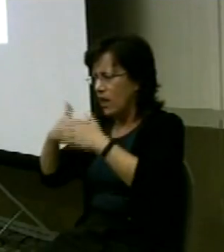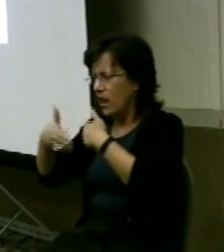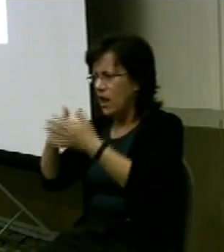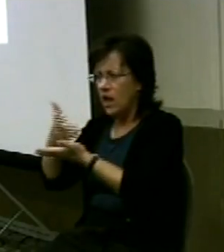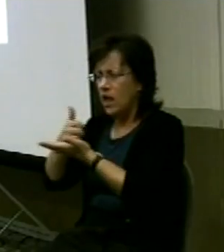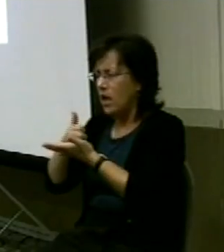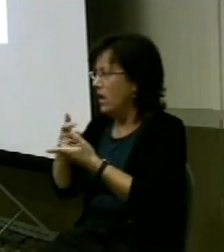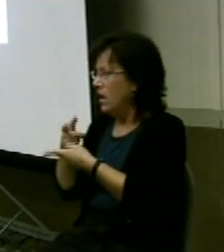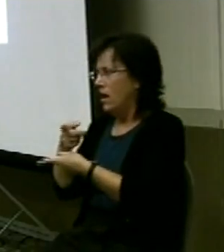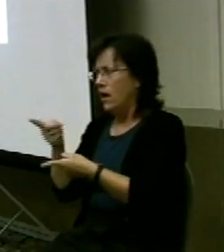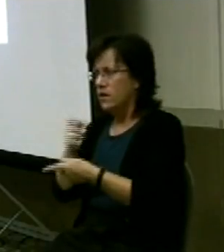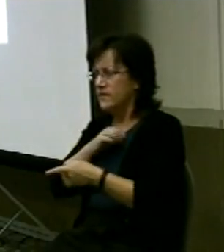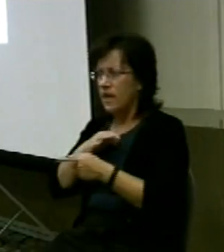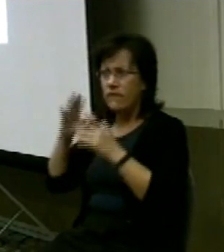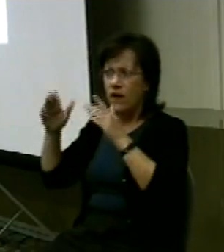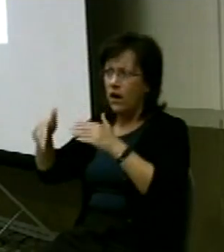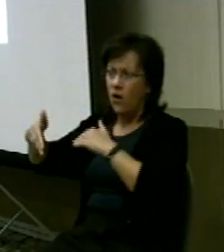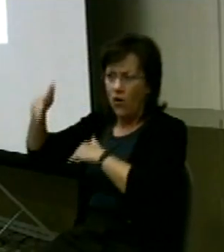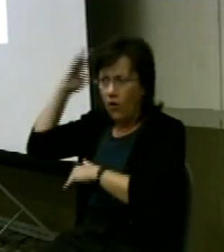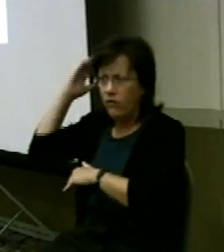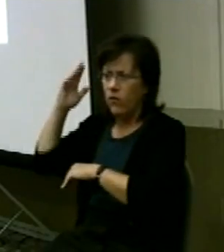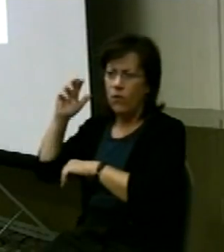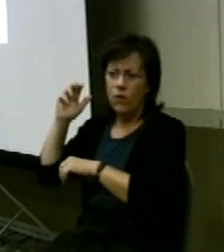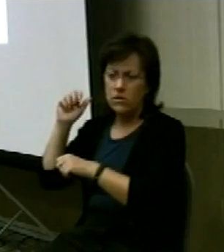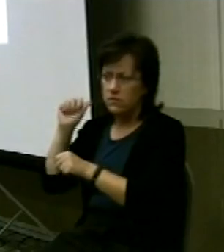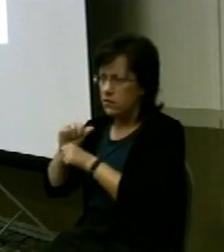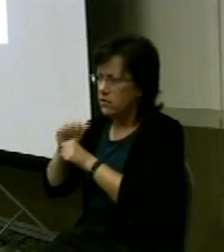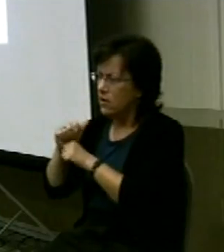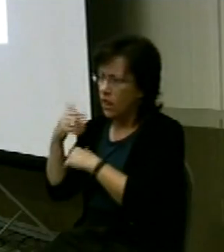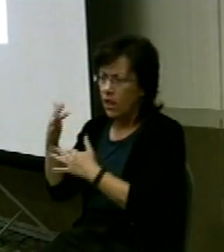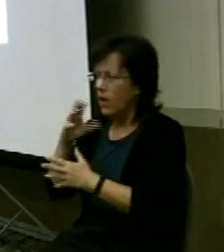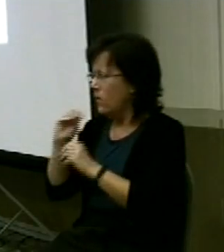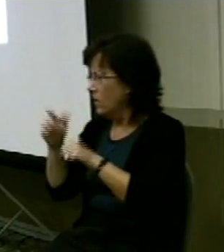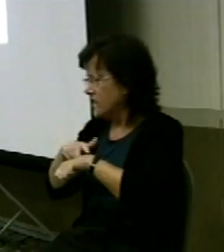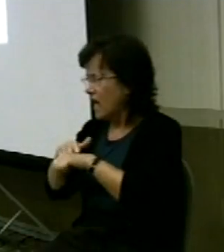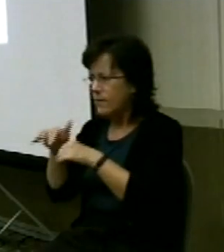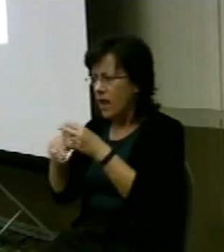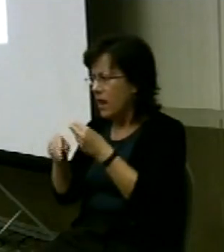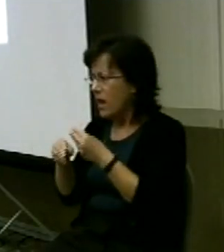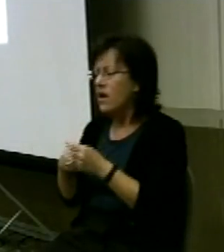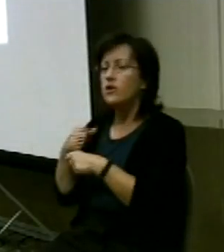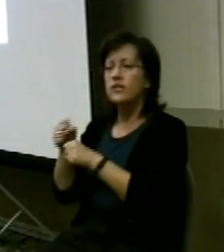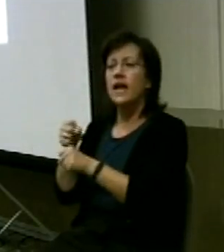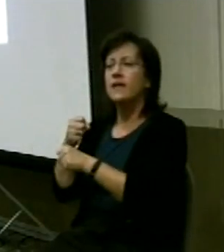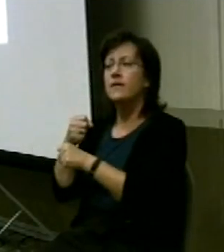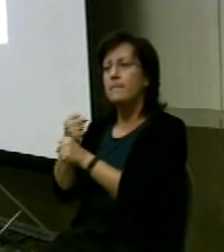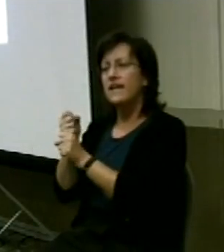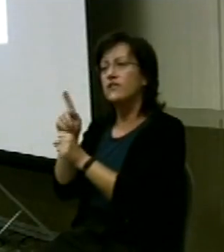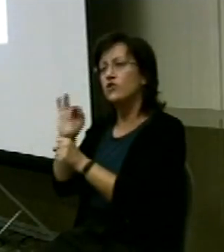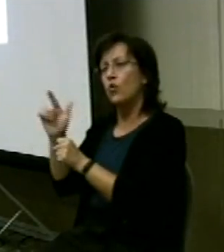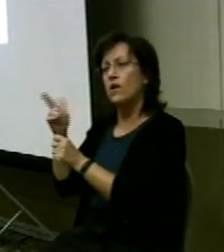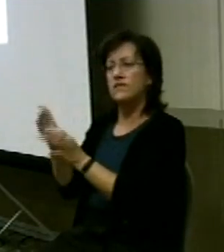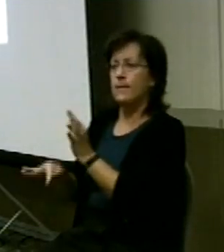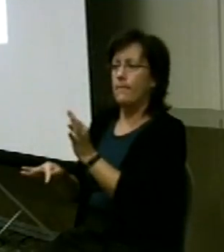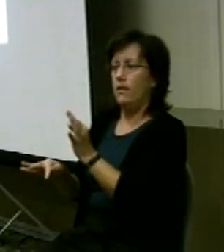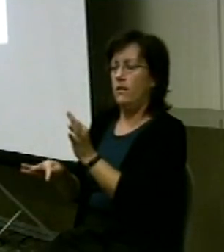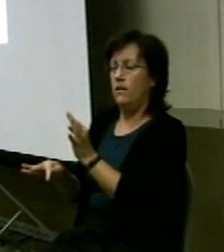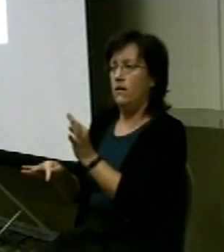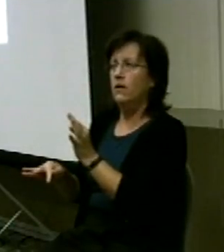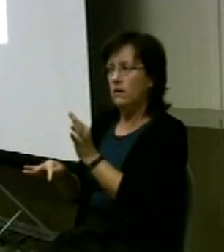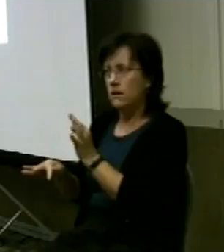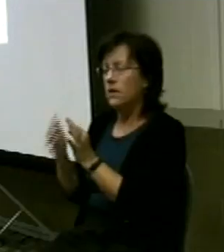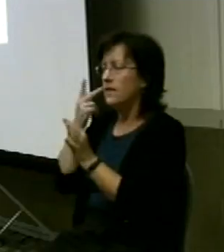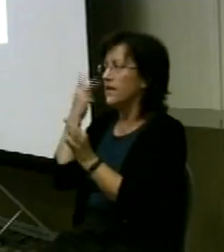is overworked and we don't have time and, then you could simplify the tool and you can, think back to